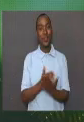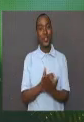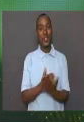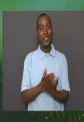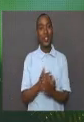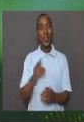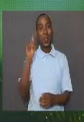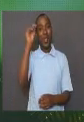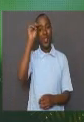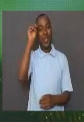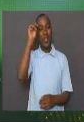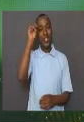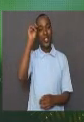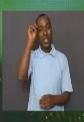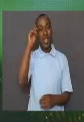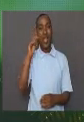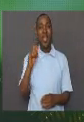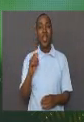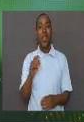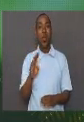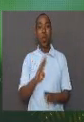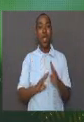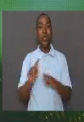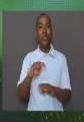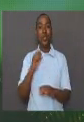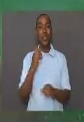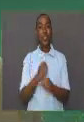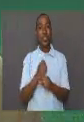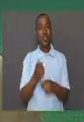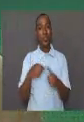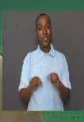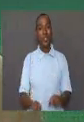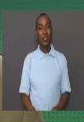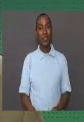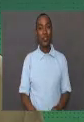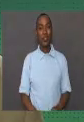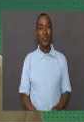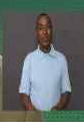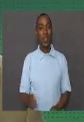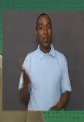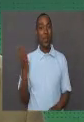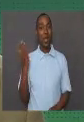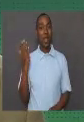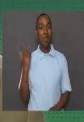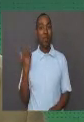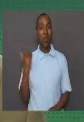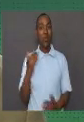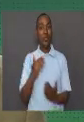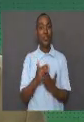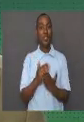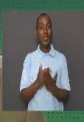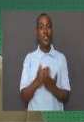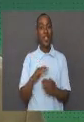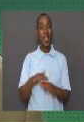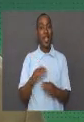the traditional applications of biotechnology. In our last lesson,